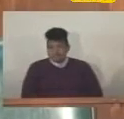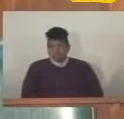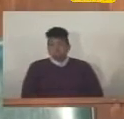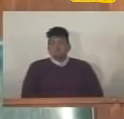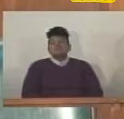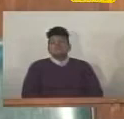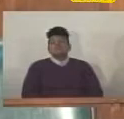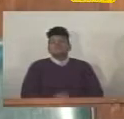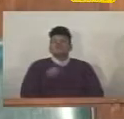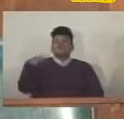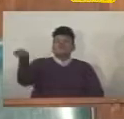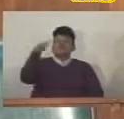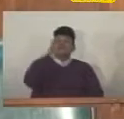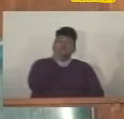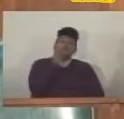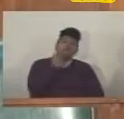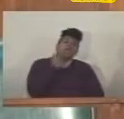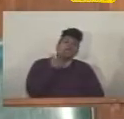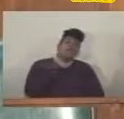There are those who say